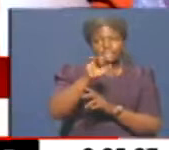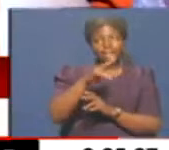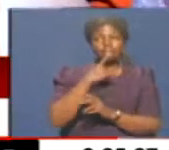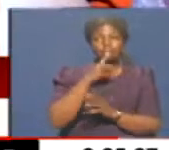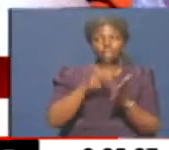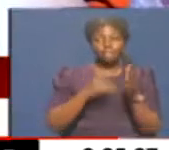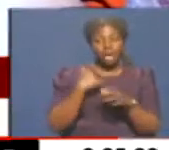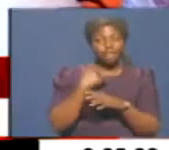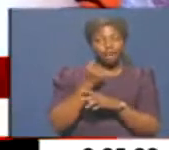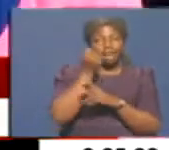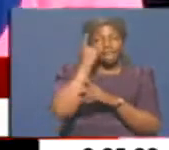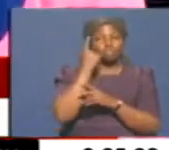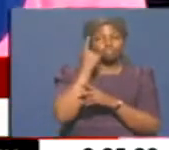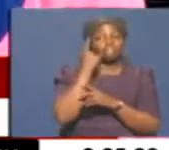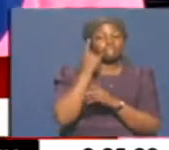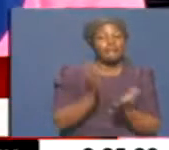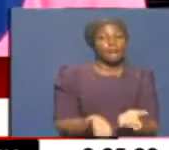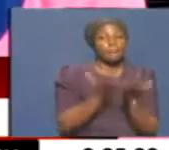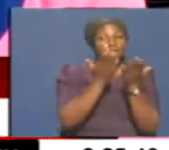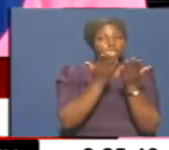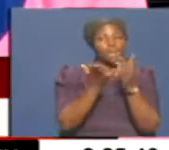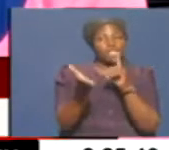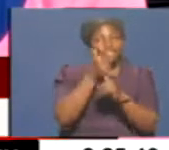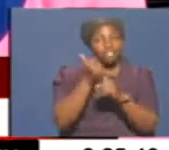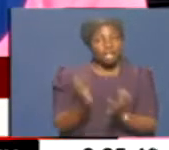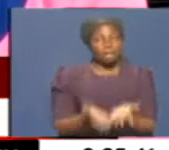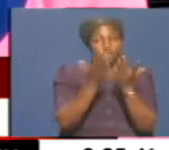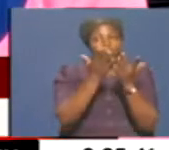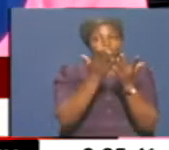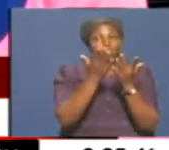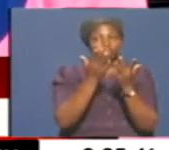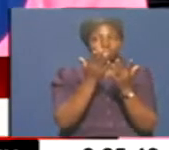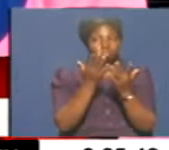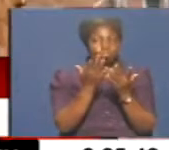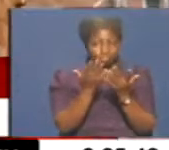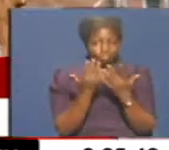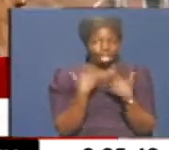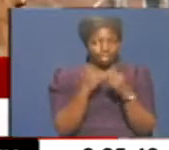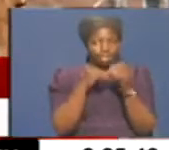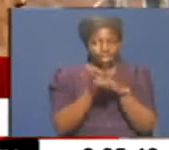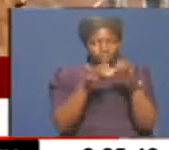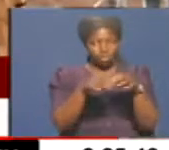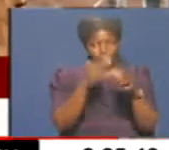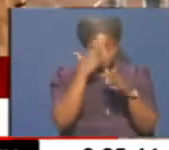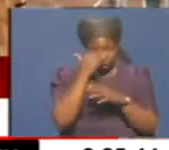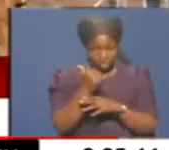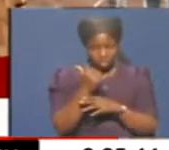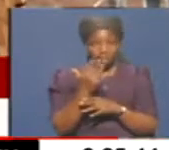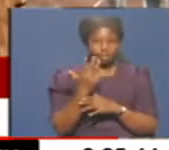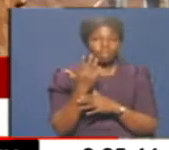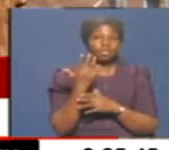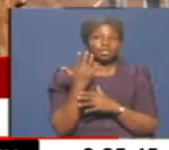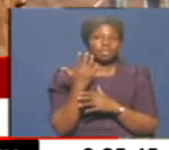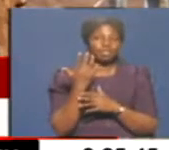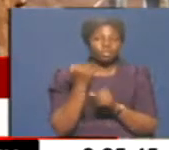improved diets in the community, compounded with better yields as a result of organic farming. We are told take your food as